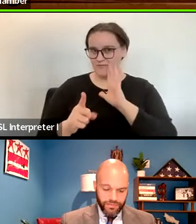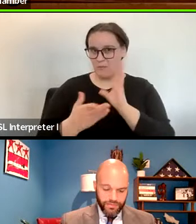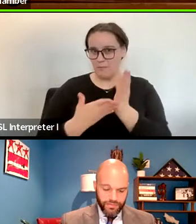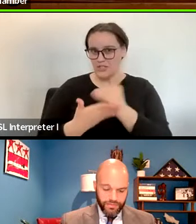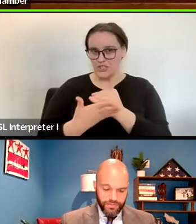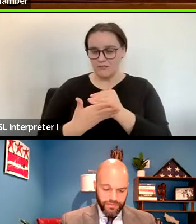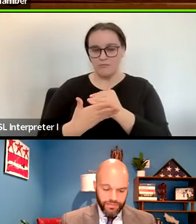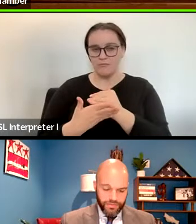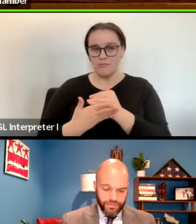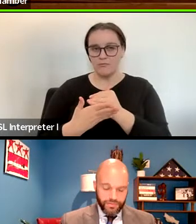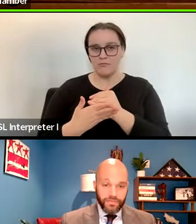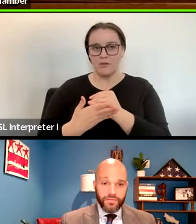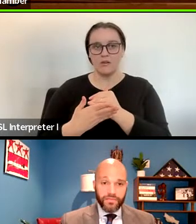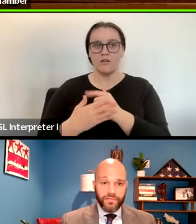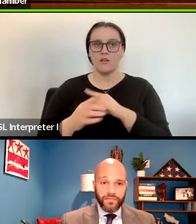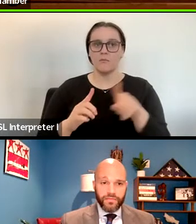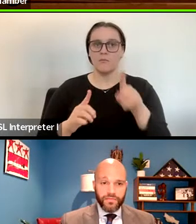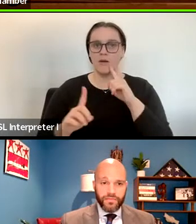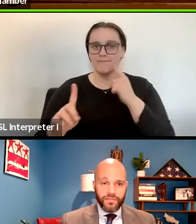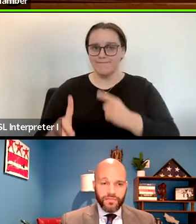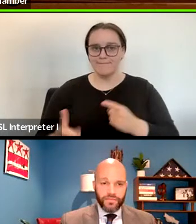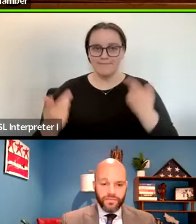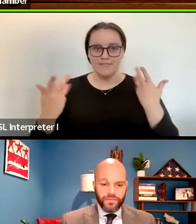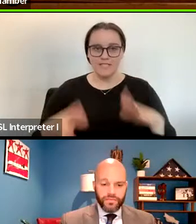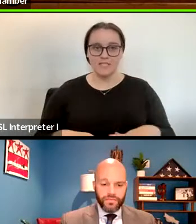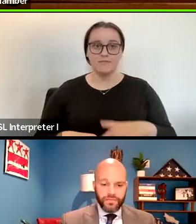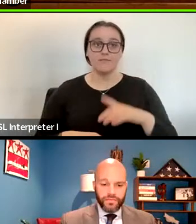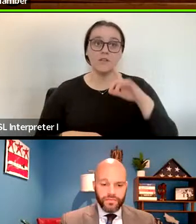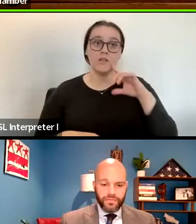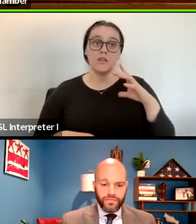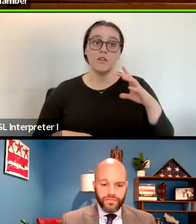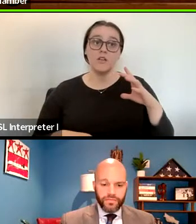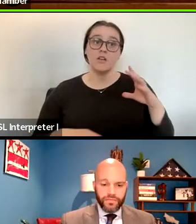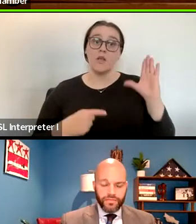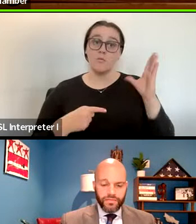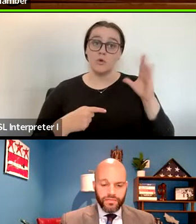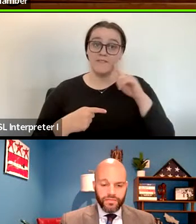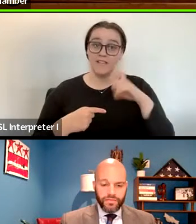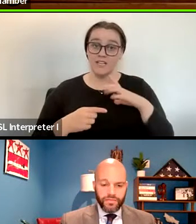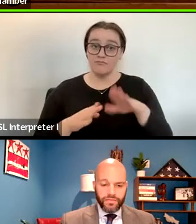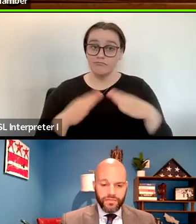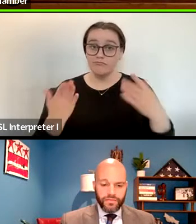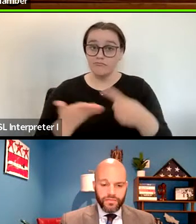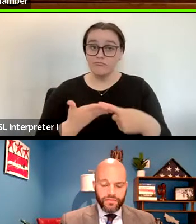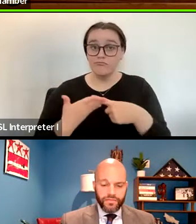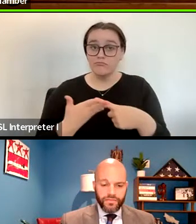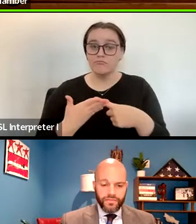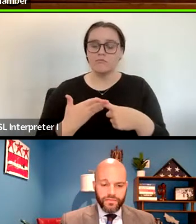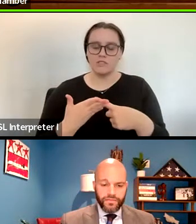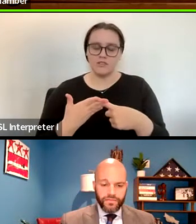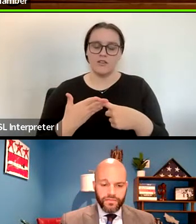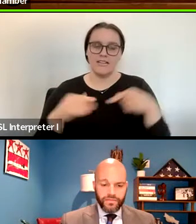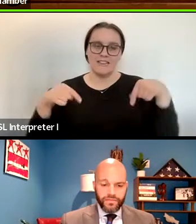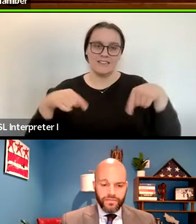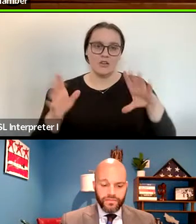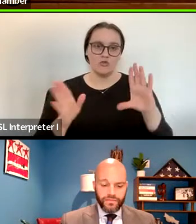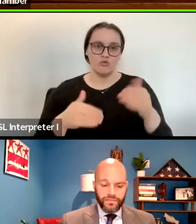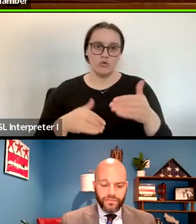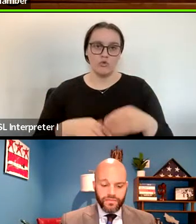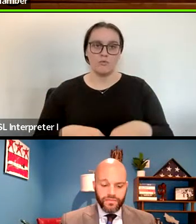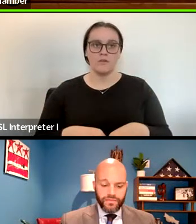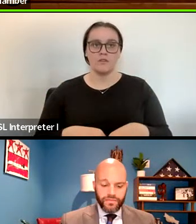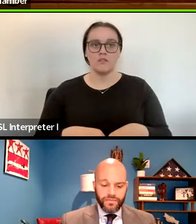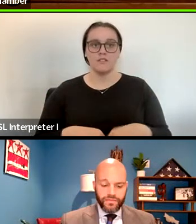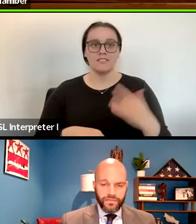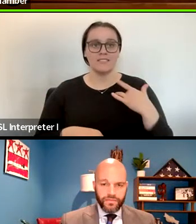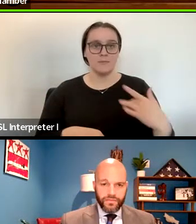briefing will be in this room. And I believe the format is usually where members get one round with the mayor and then maybe a second